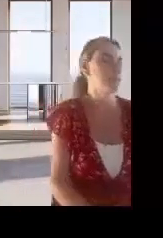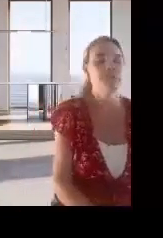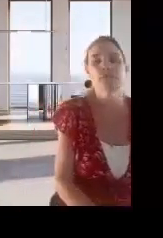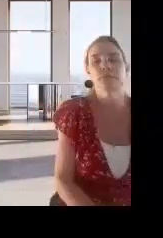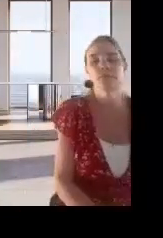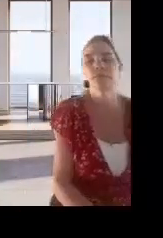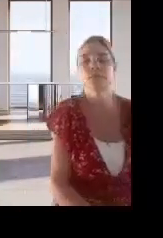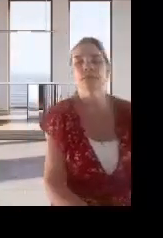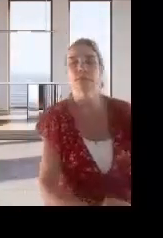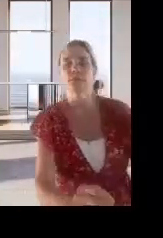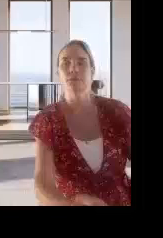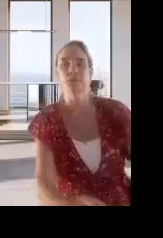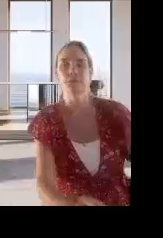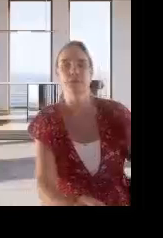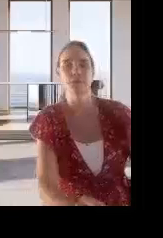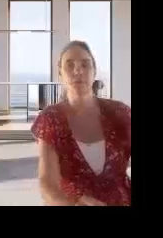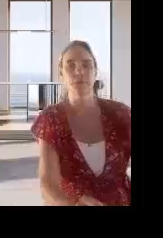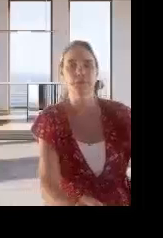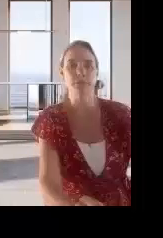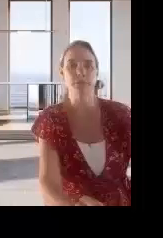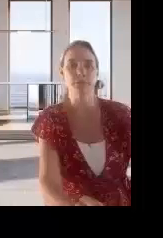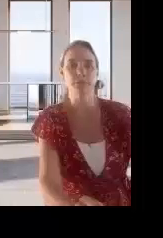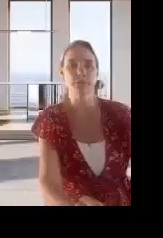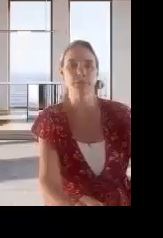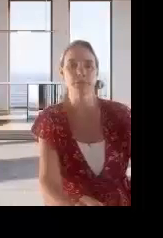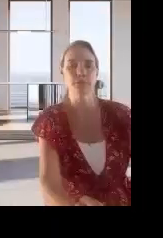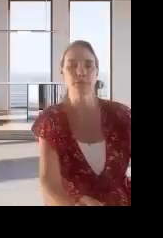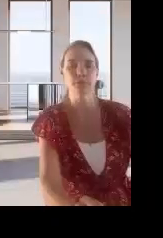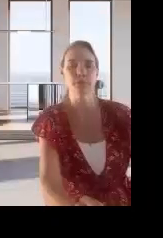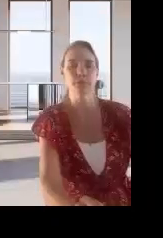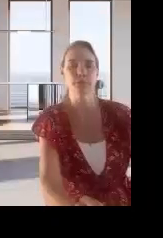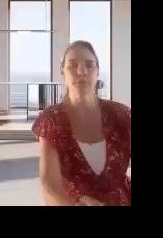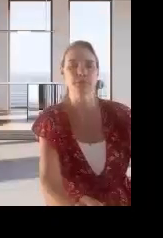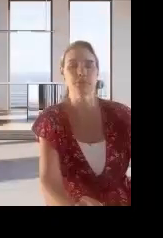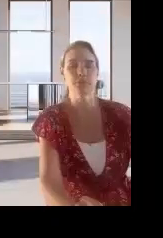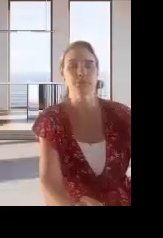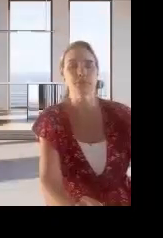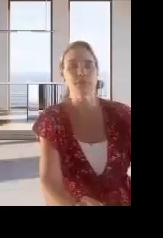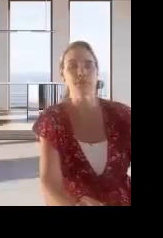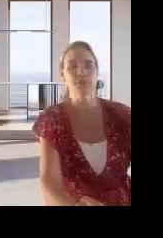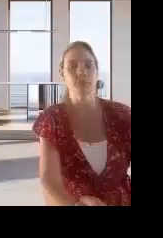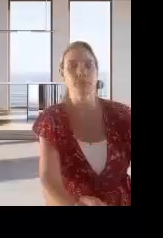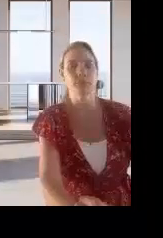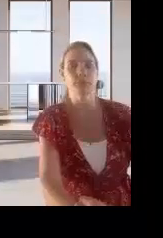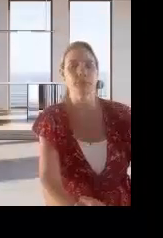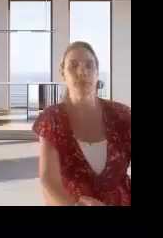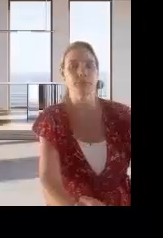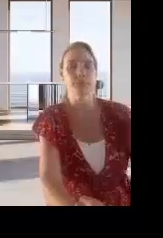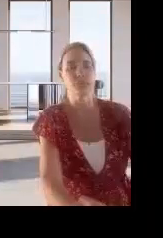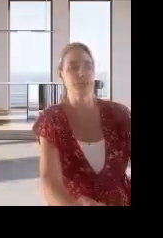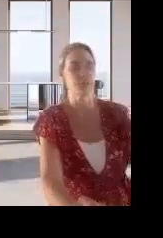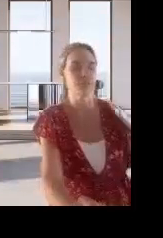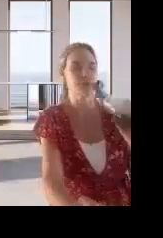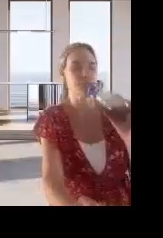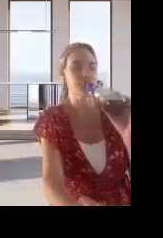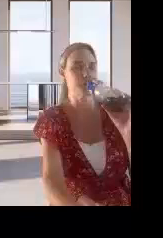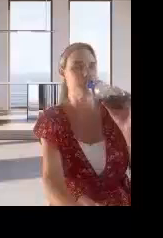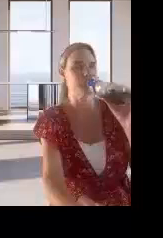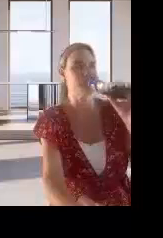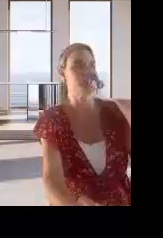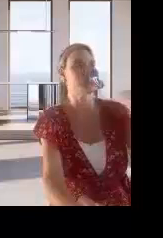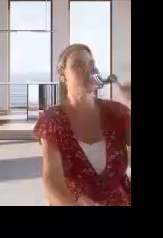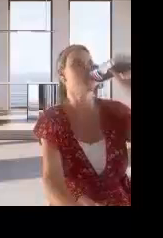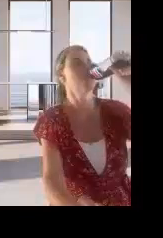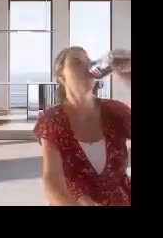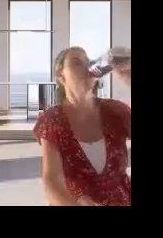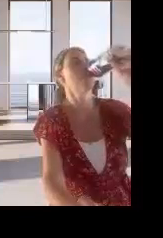believe that in the notion, no child left behind. So I believe, not taking away from what we're doing